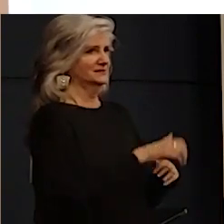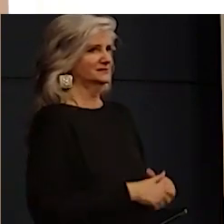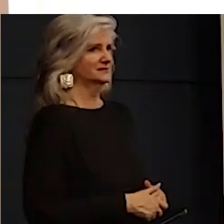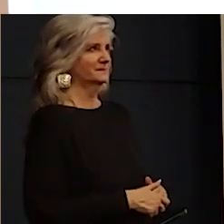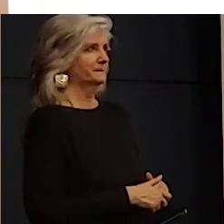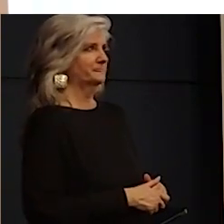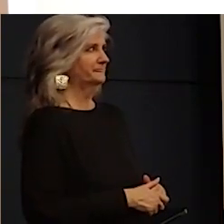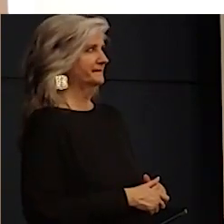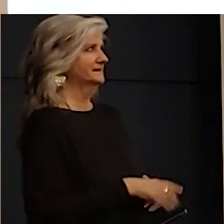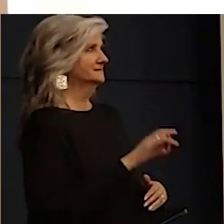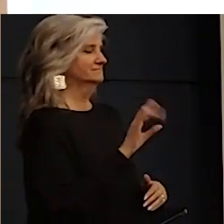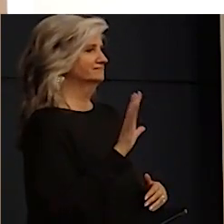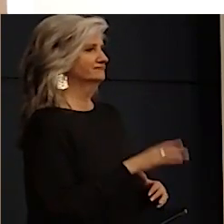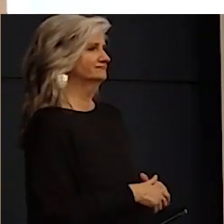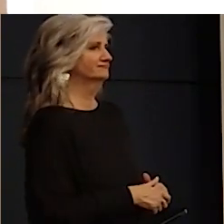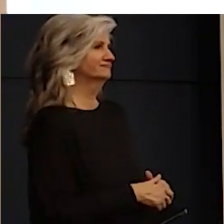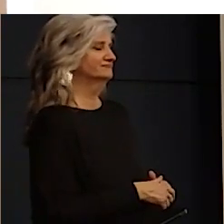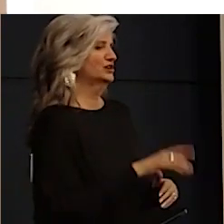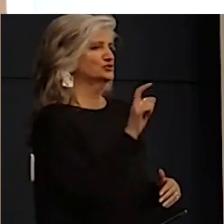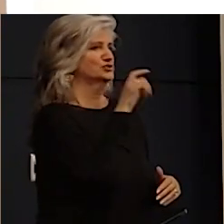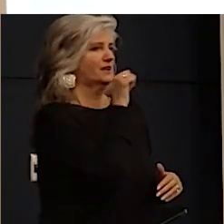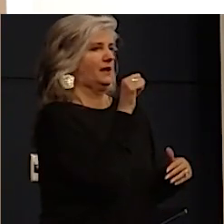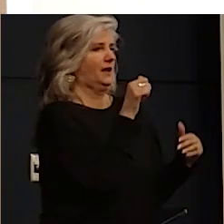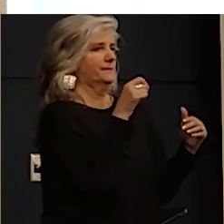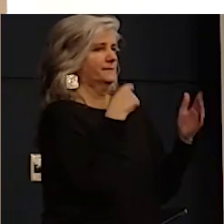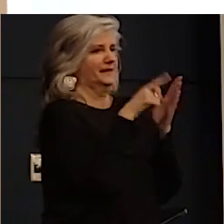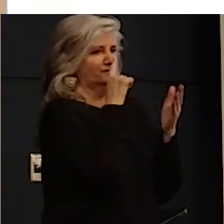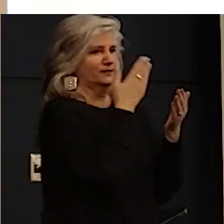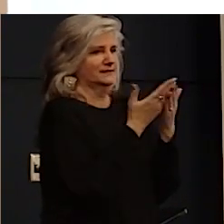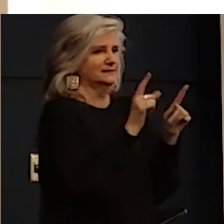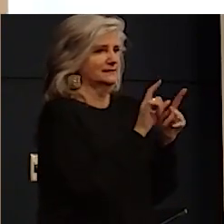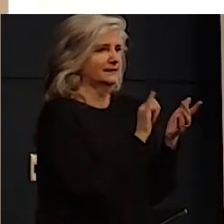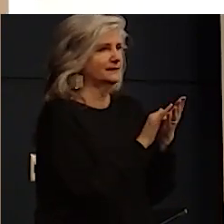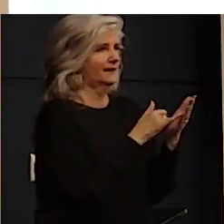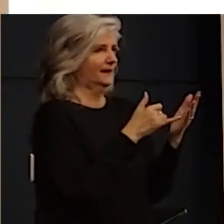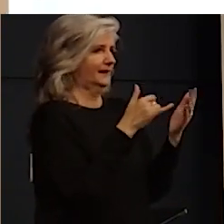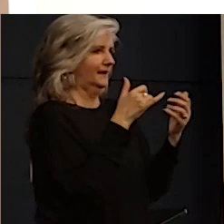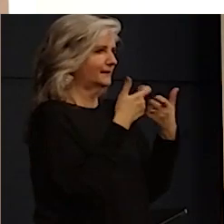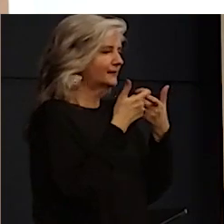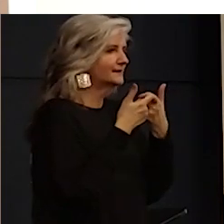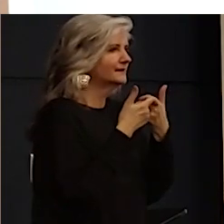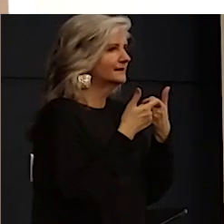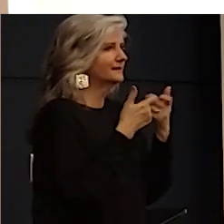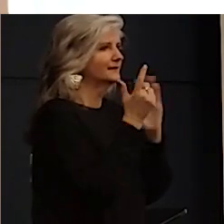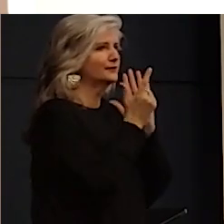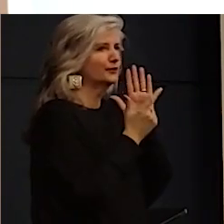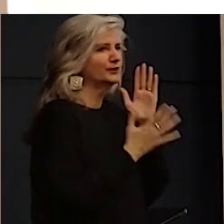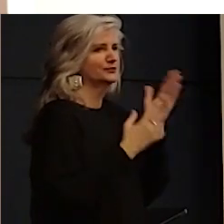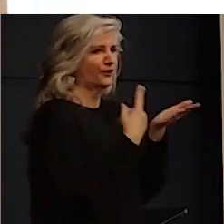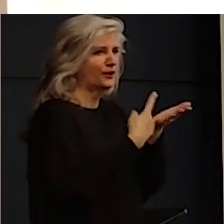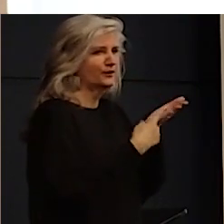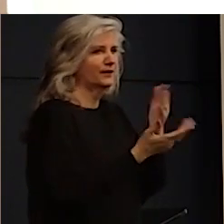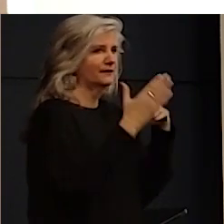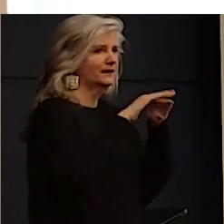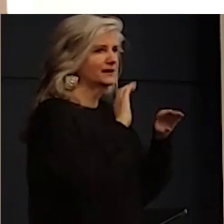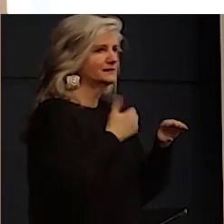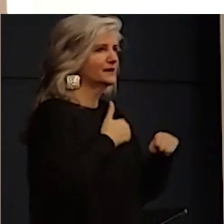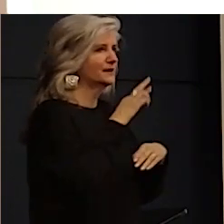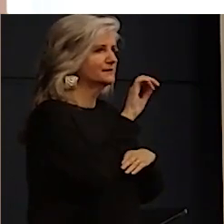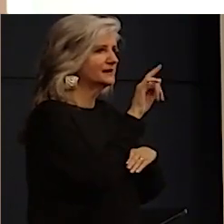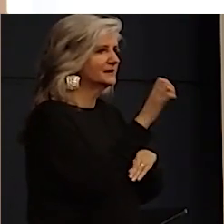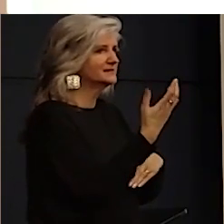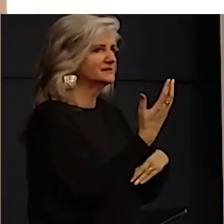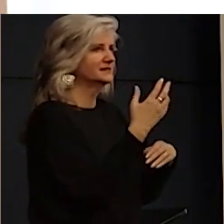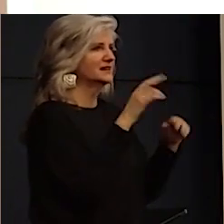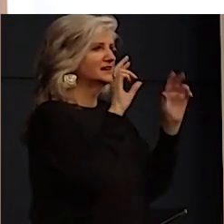That to me is ridiculous. We should not be paying for things like the utilities lawyers who are arguing to raise our rates. The shareholders